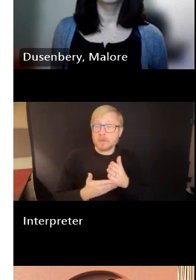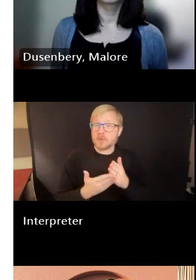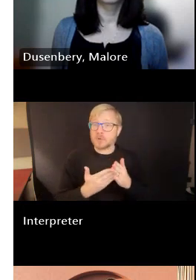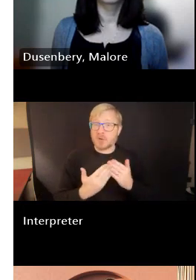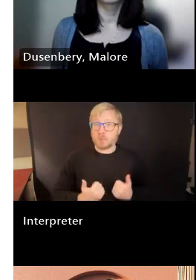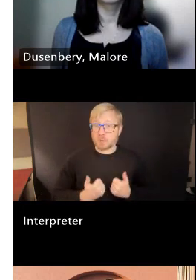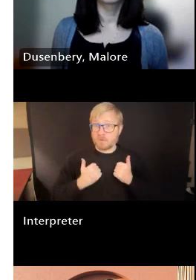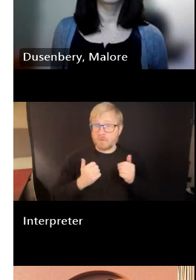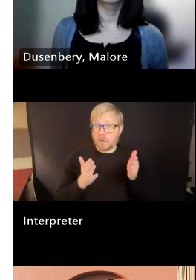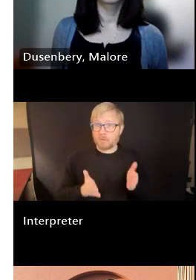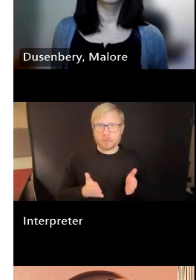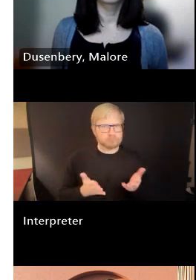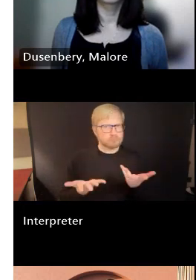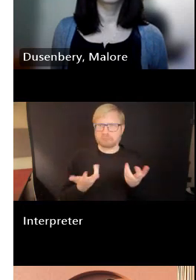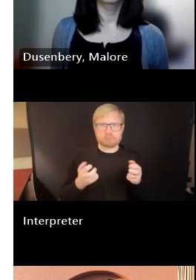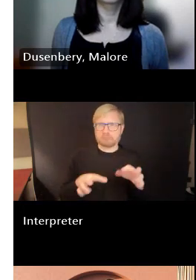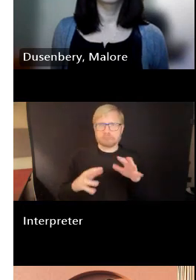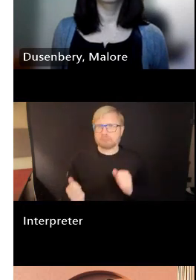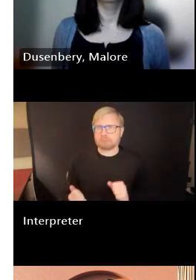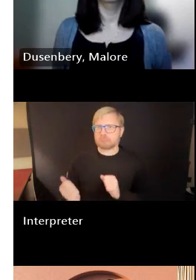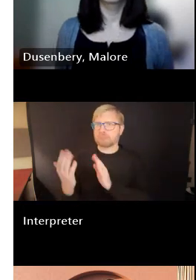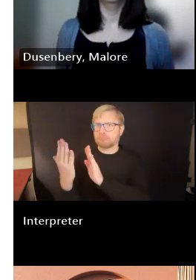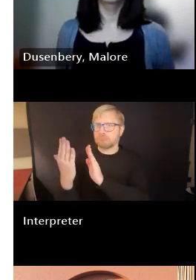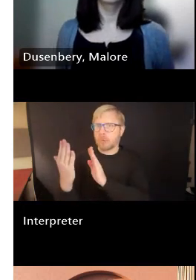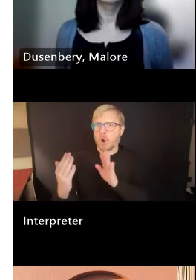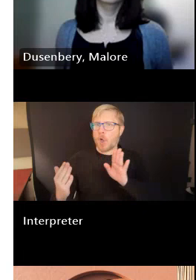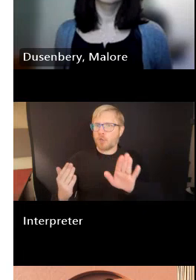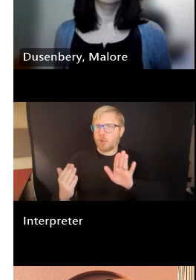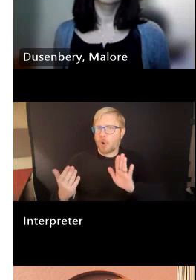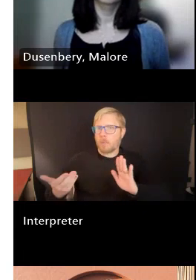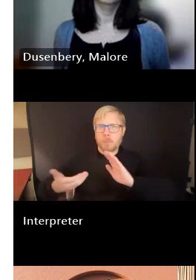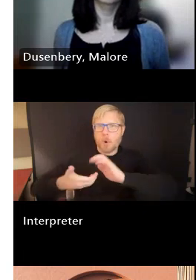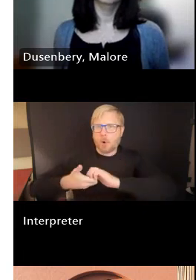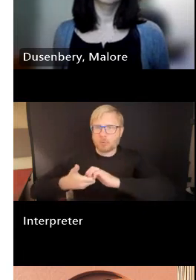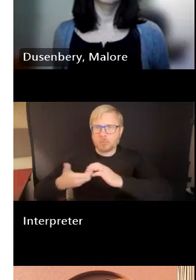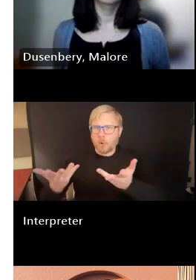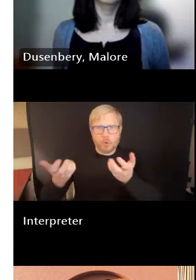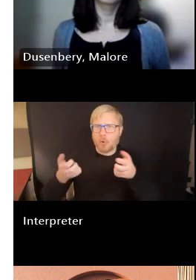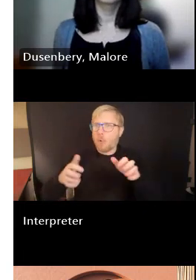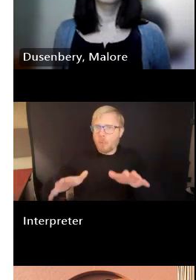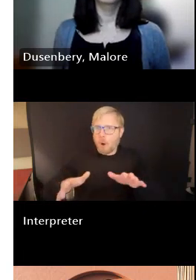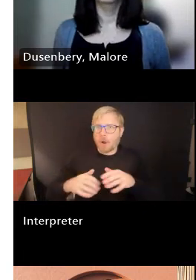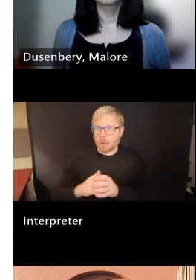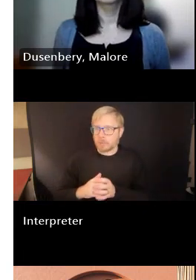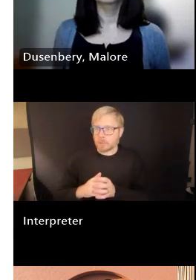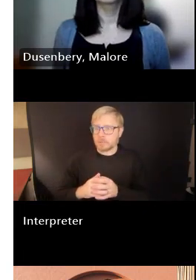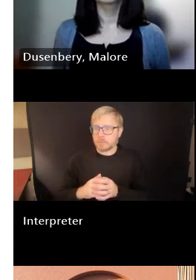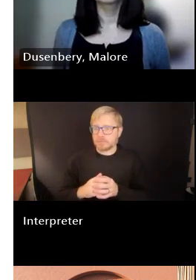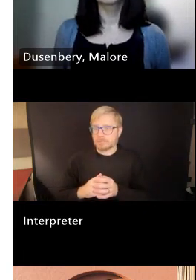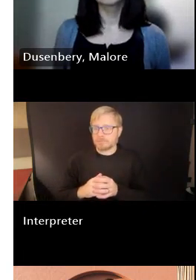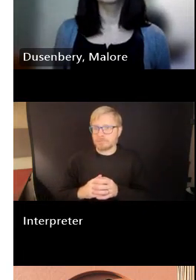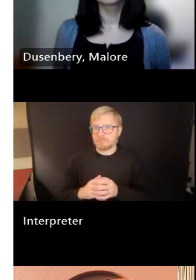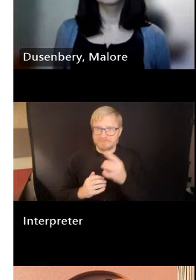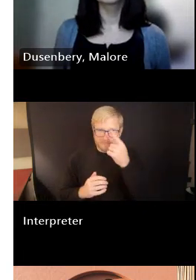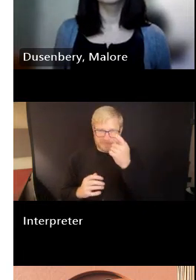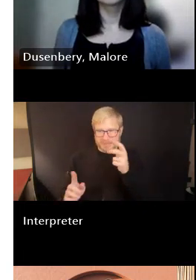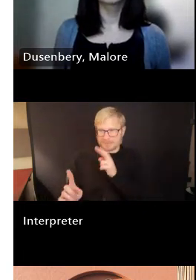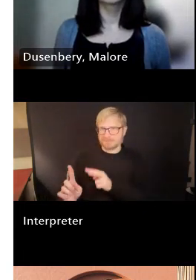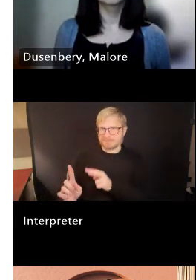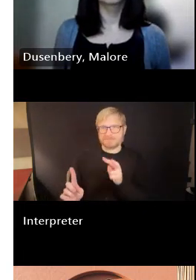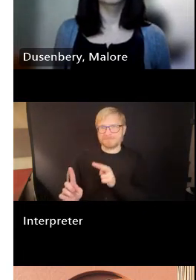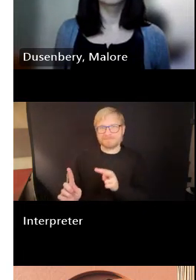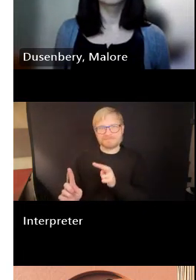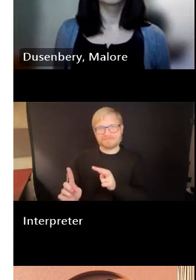was lack of hope from survivors that we heard that their partner really can change their mind, that their